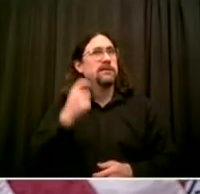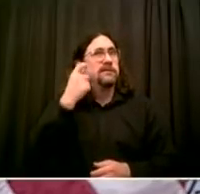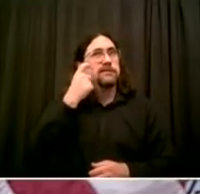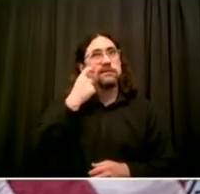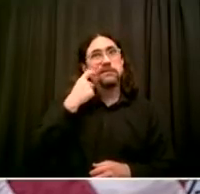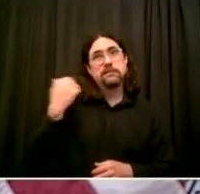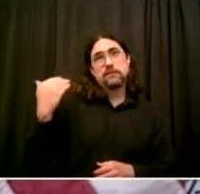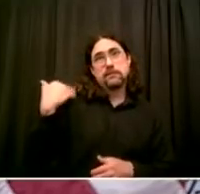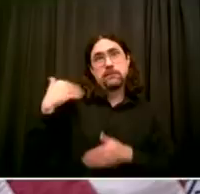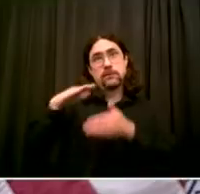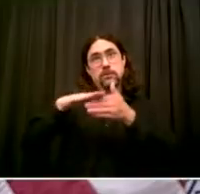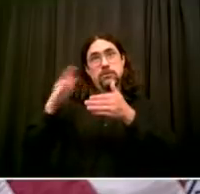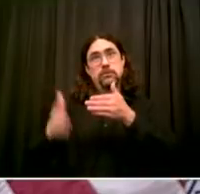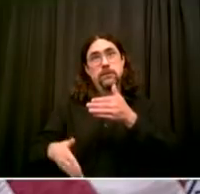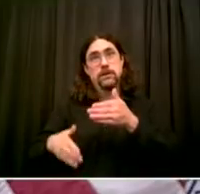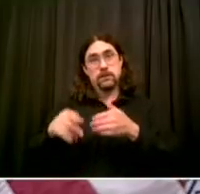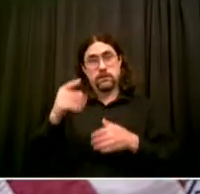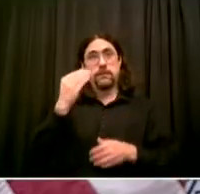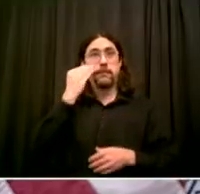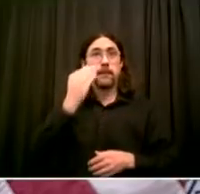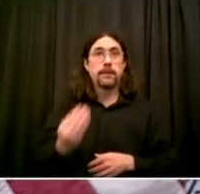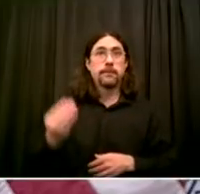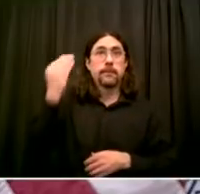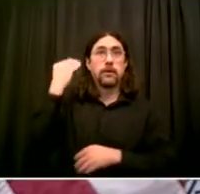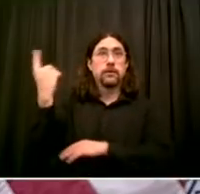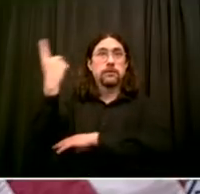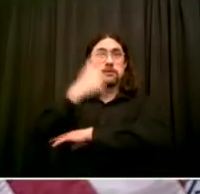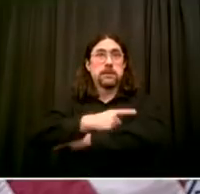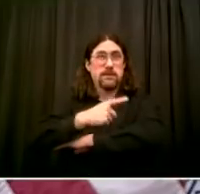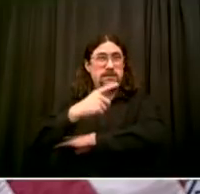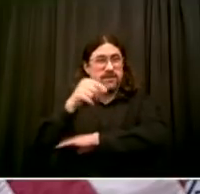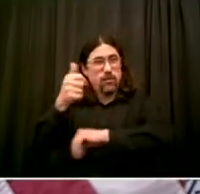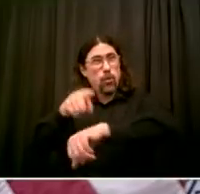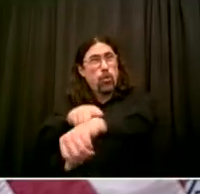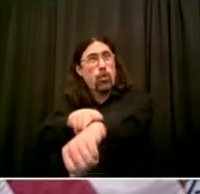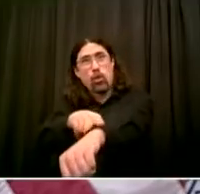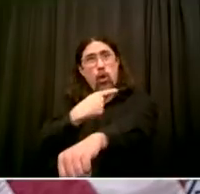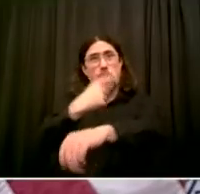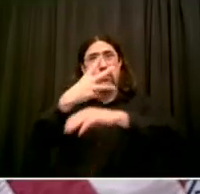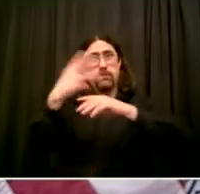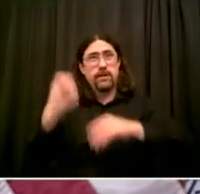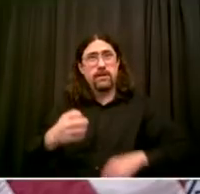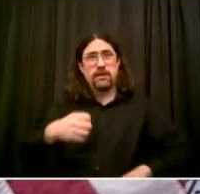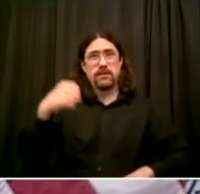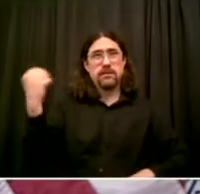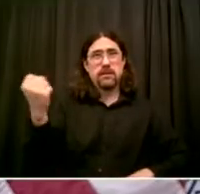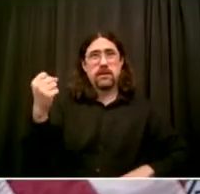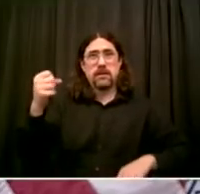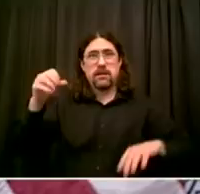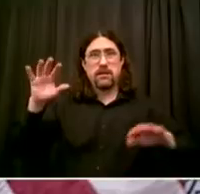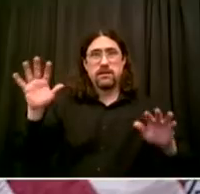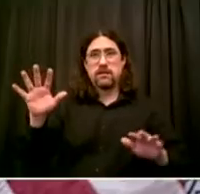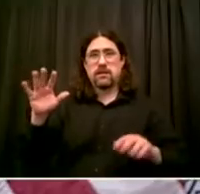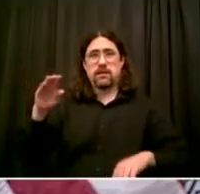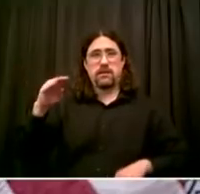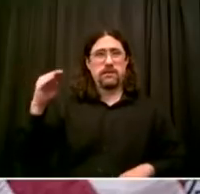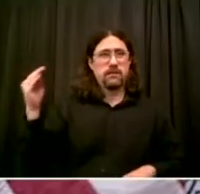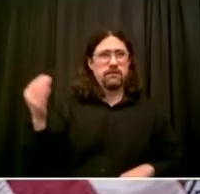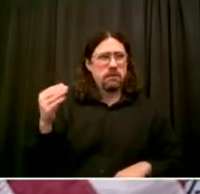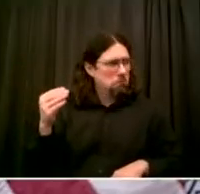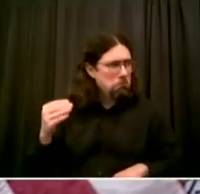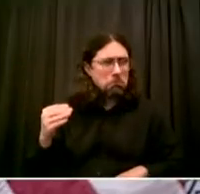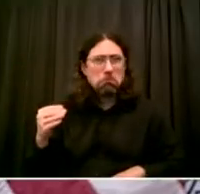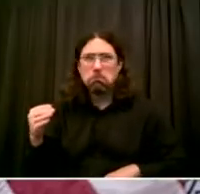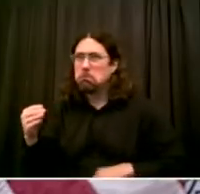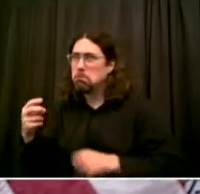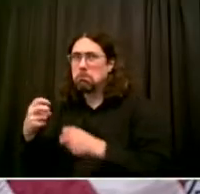restaurants, beaches. We just didn't have a lot of problem because I think people, one, are overwhelmingly doing the right thing, and two, when they see that there's some real